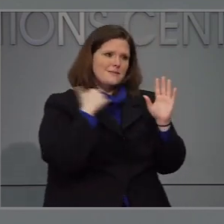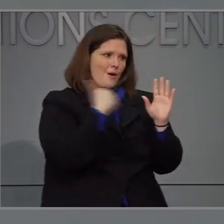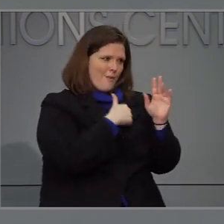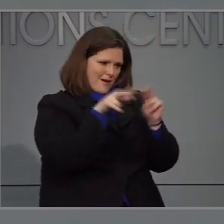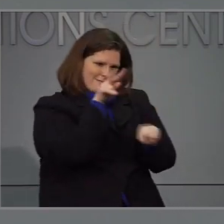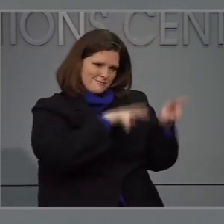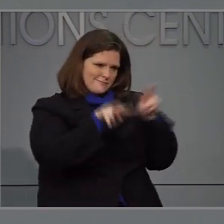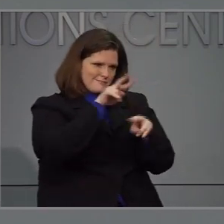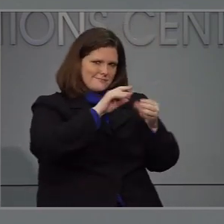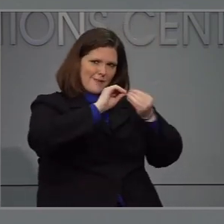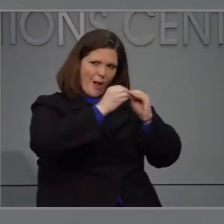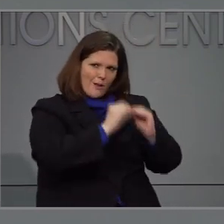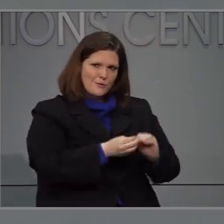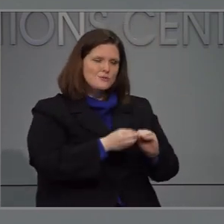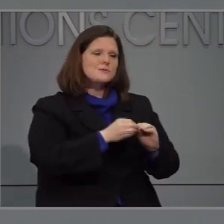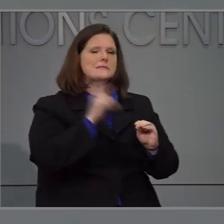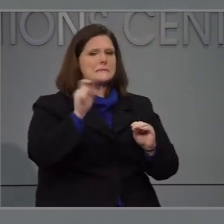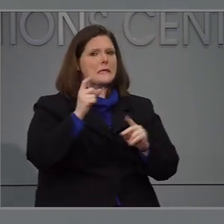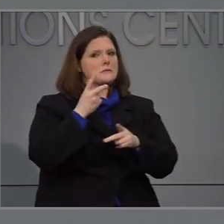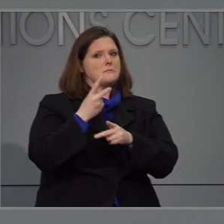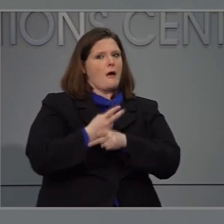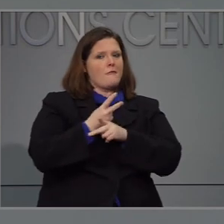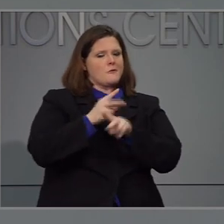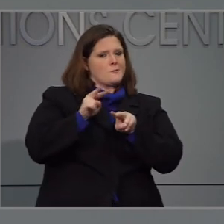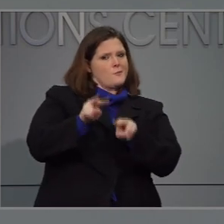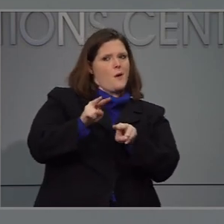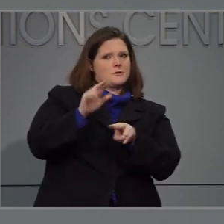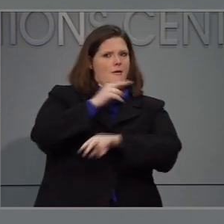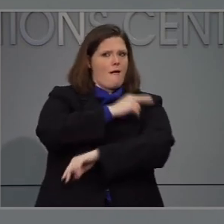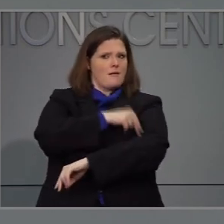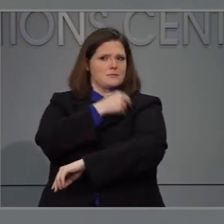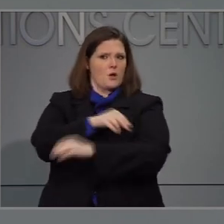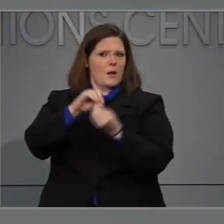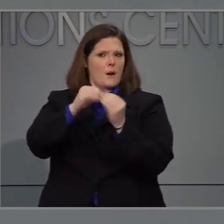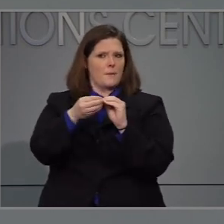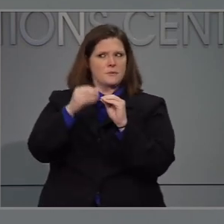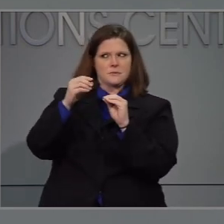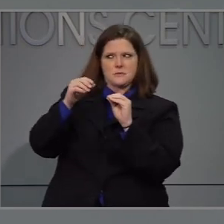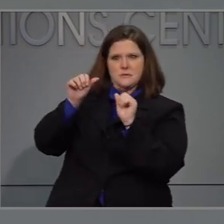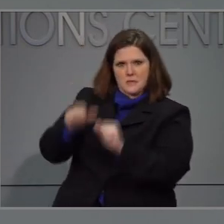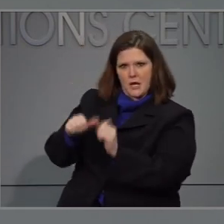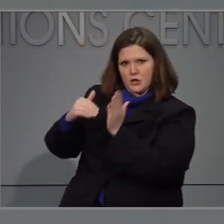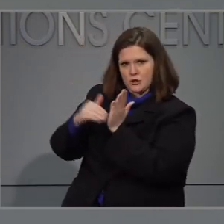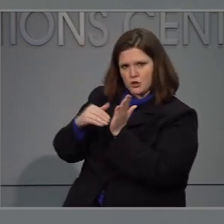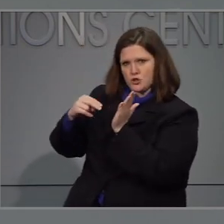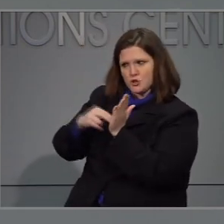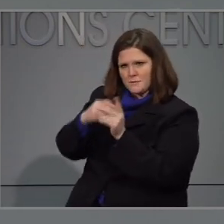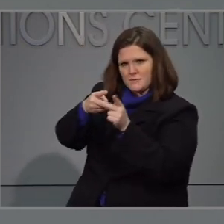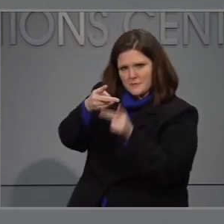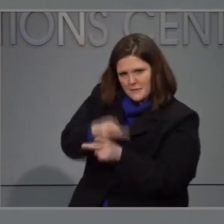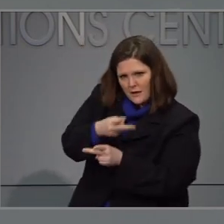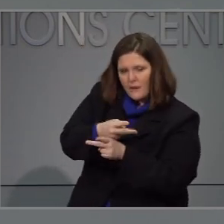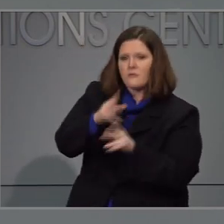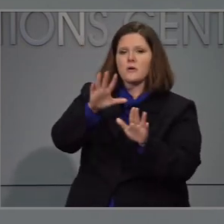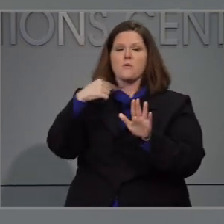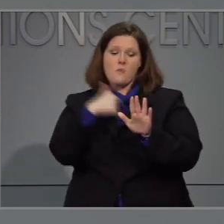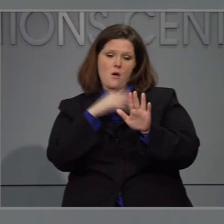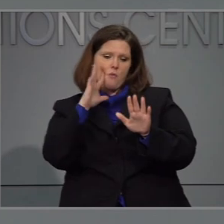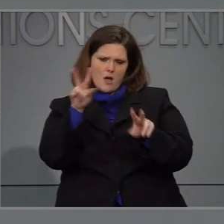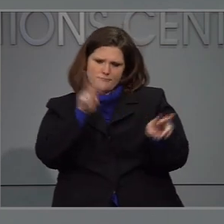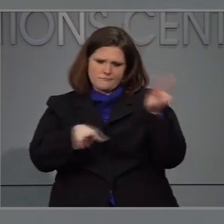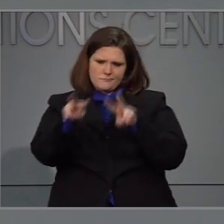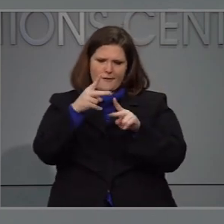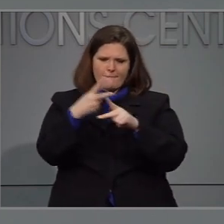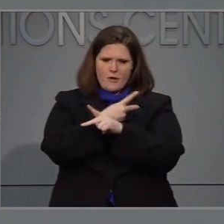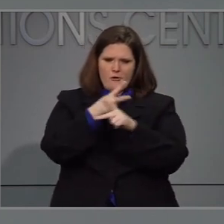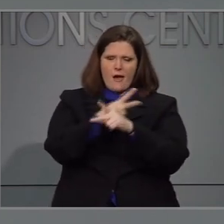watching that and watching the rest of our numbers, but overall feel optimistic as we head into next week to potentially be able to start a phase